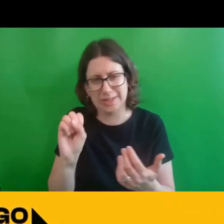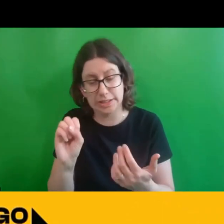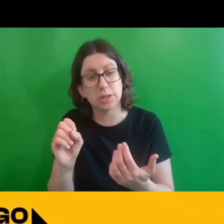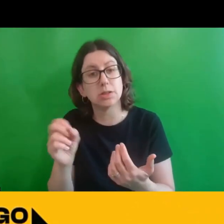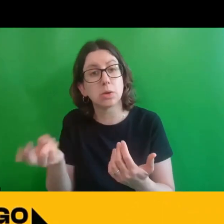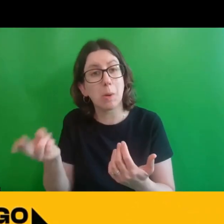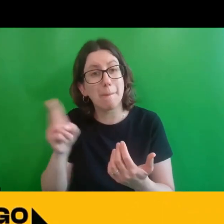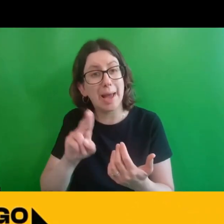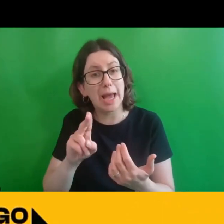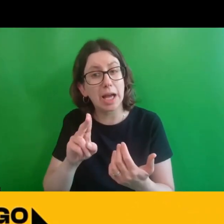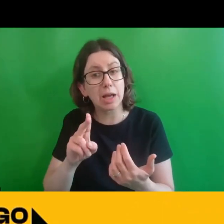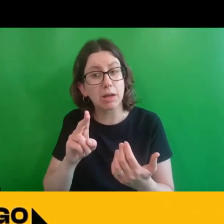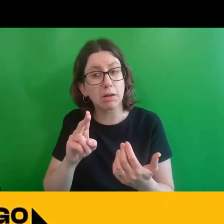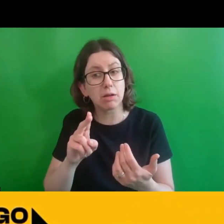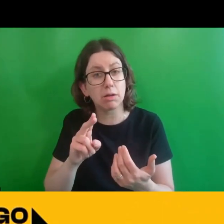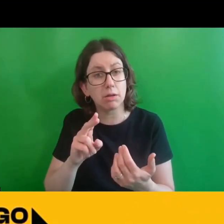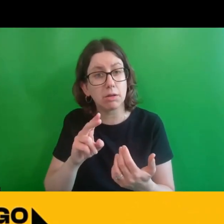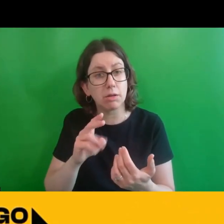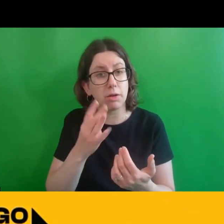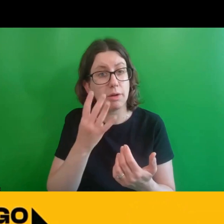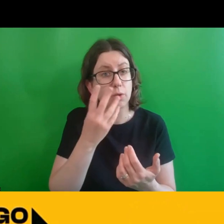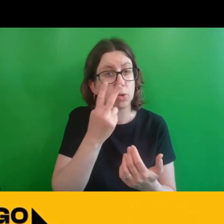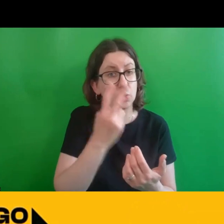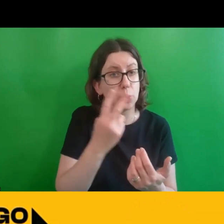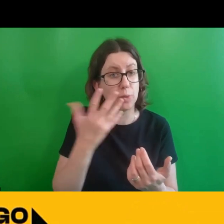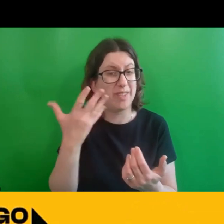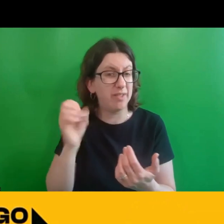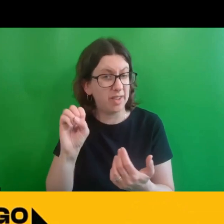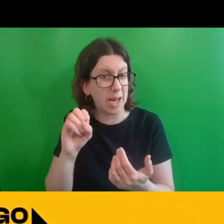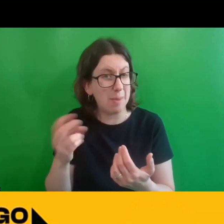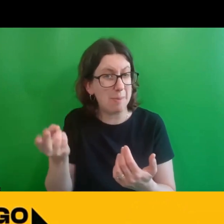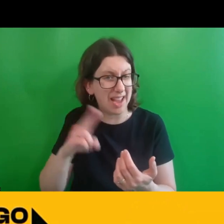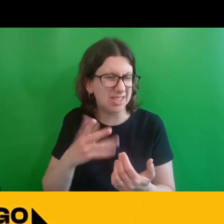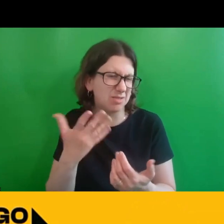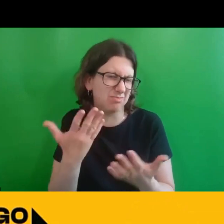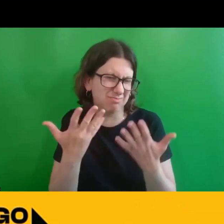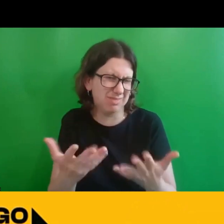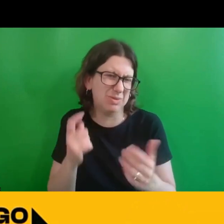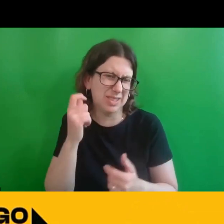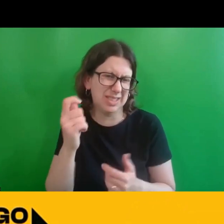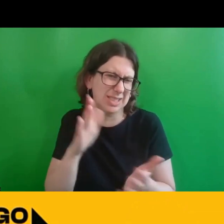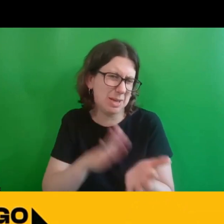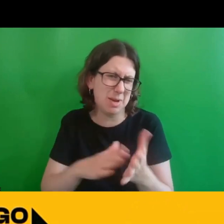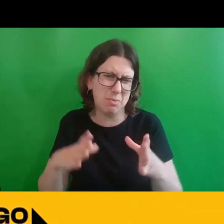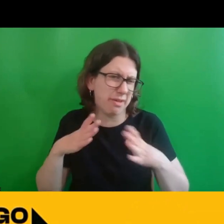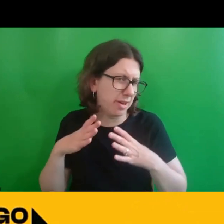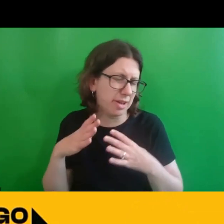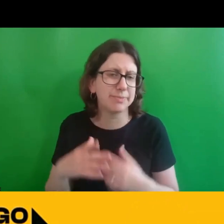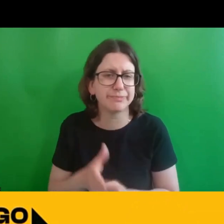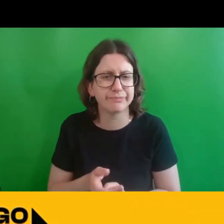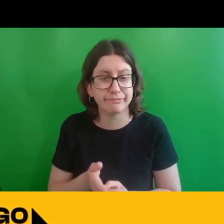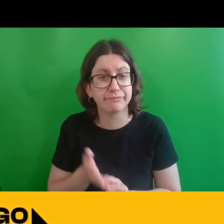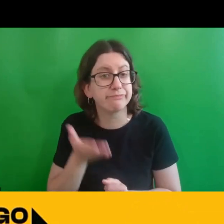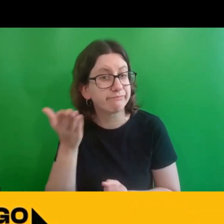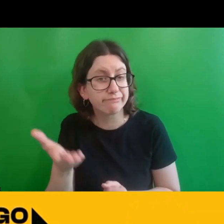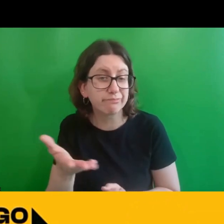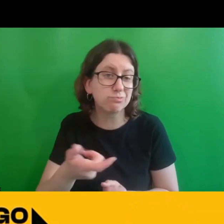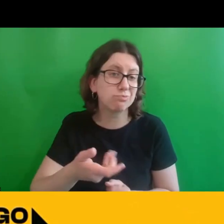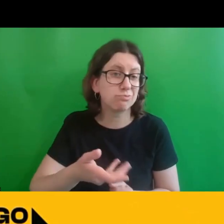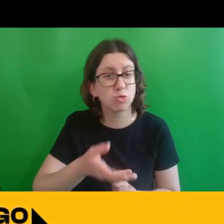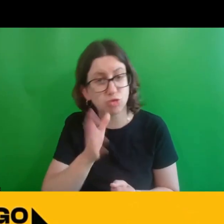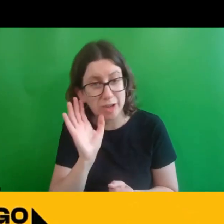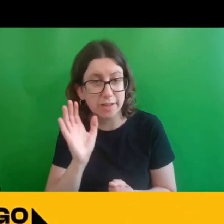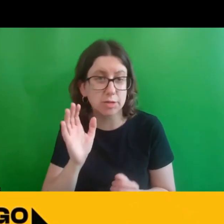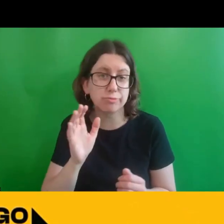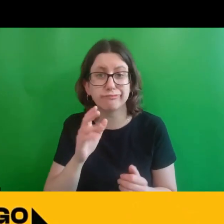for 10 to 3? So 2:50, 10 minutes to grab a drink, stretch your legs and come